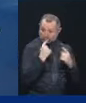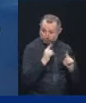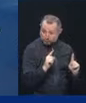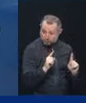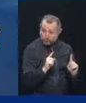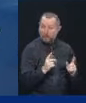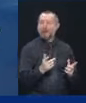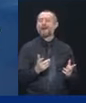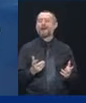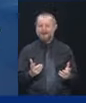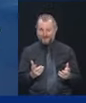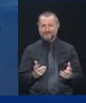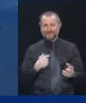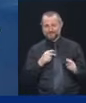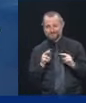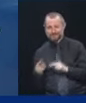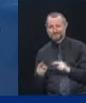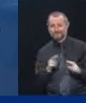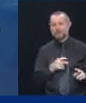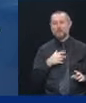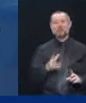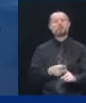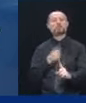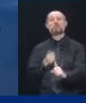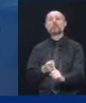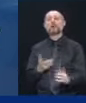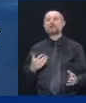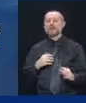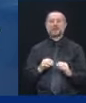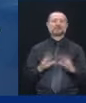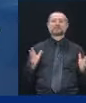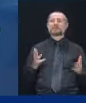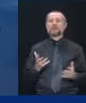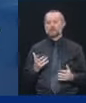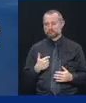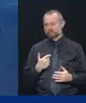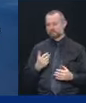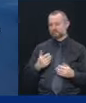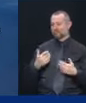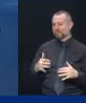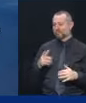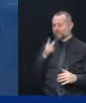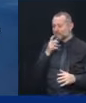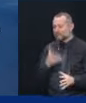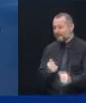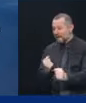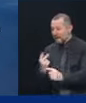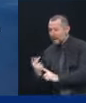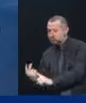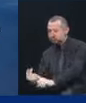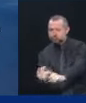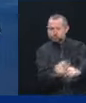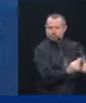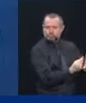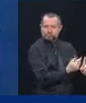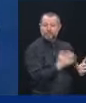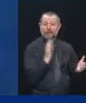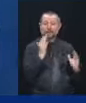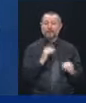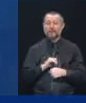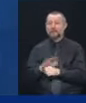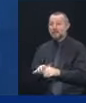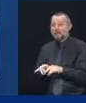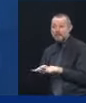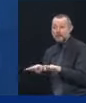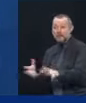But the foot race is clear. It's rate of vaccination versus rate of infection.